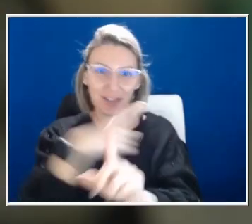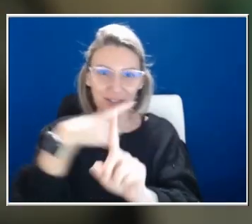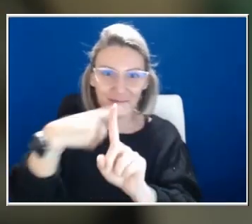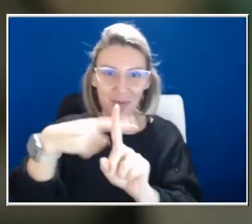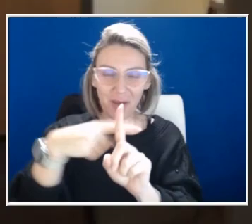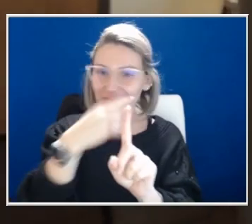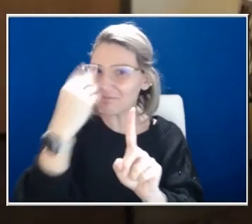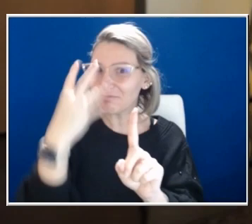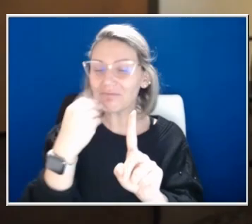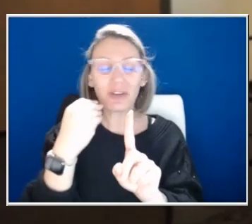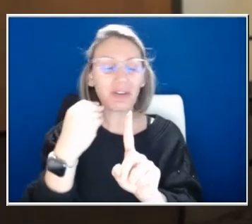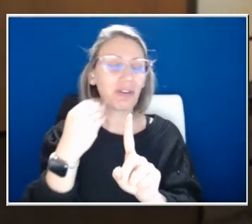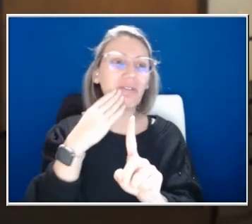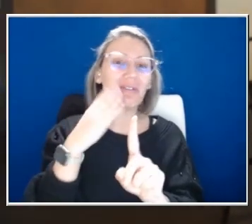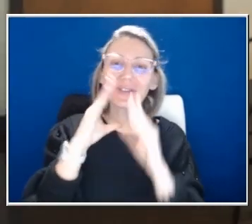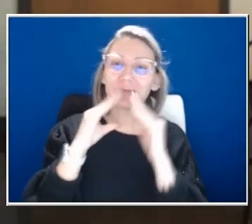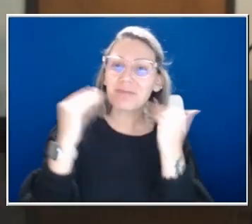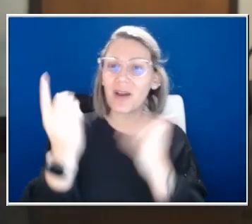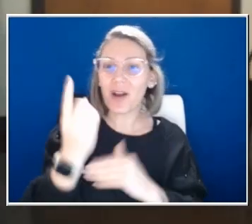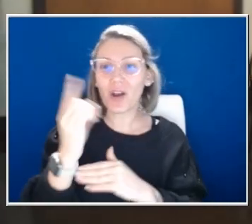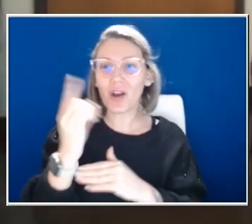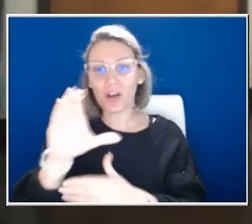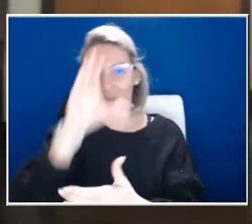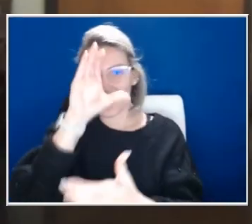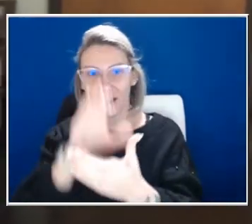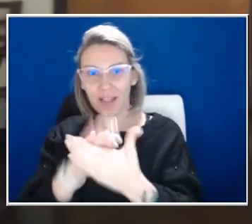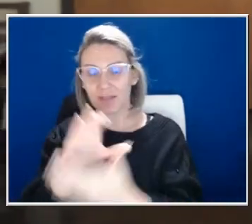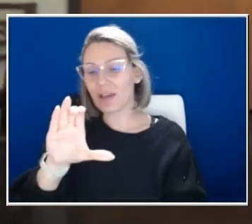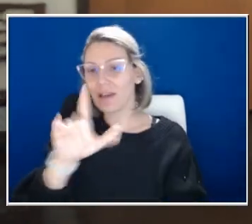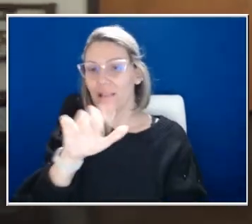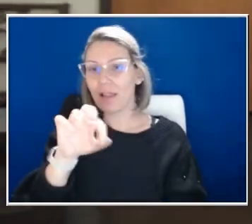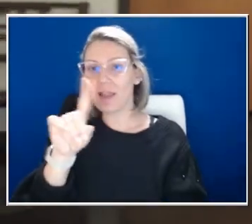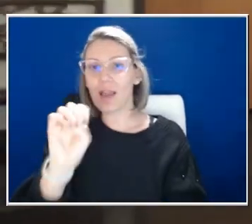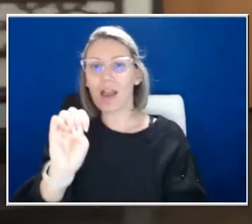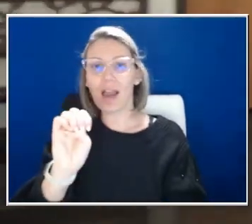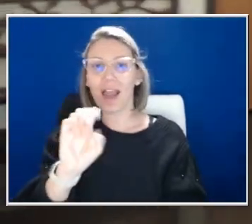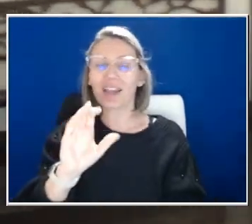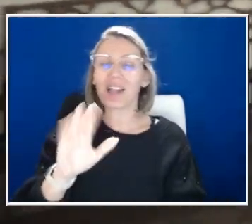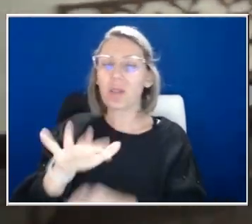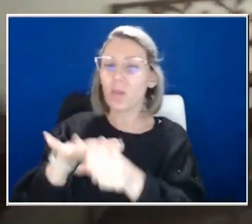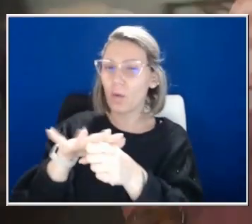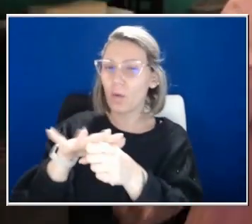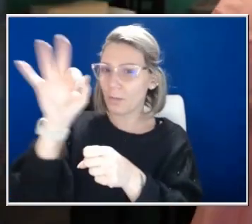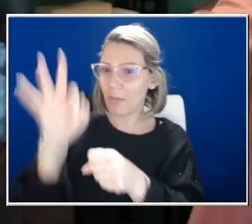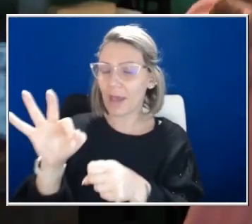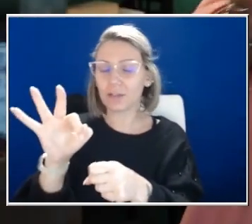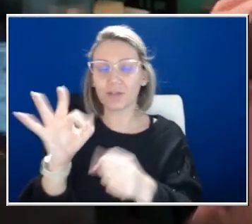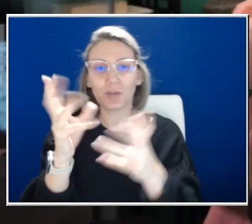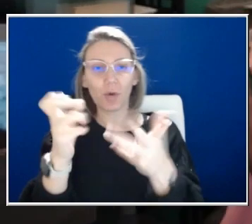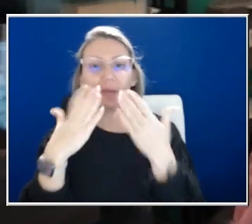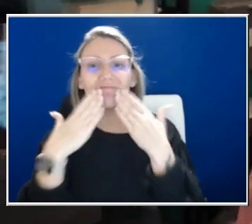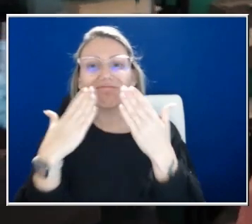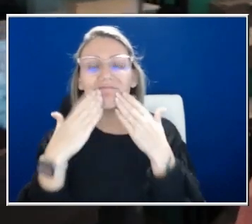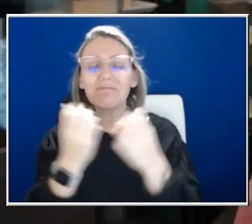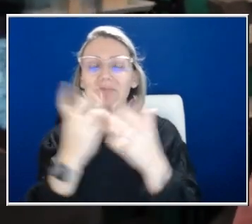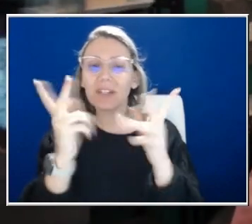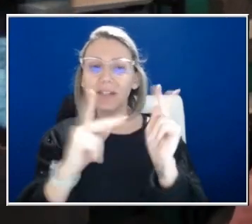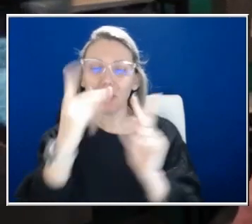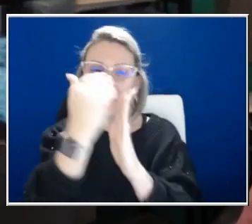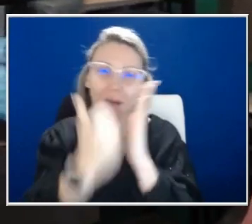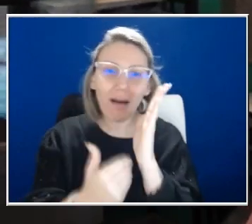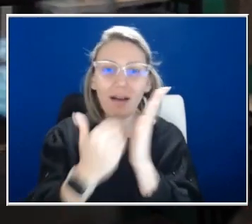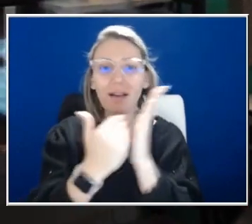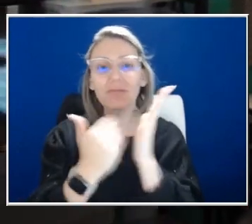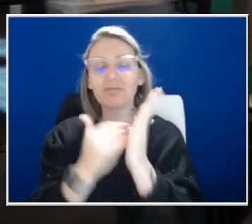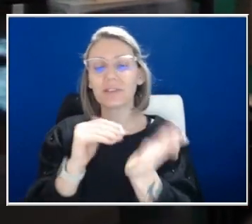She and her husband, Clyde, a local pastor, are ready to share a list of thank yous a mile long. Dr. Khan, who was my breast cancer